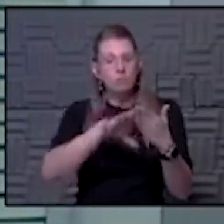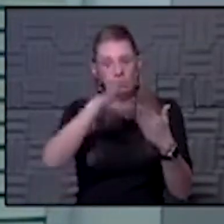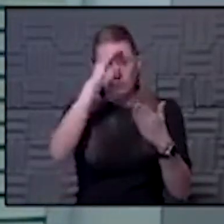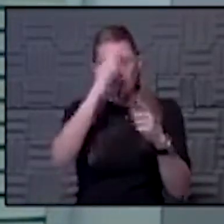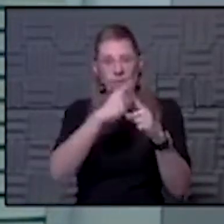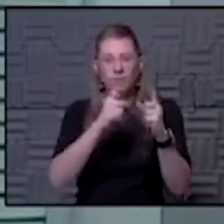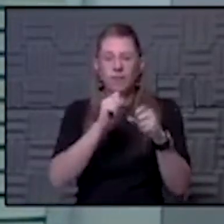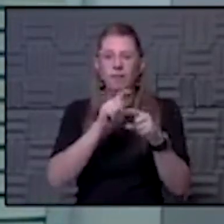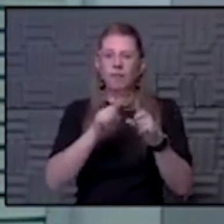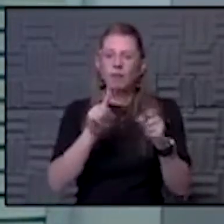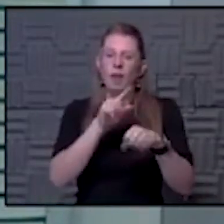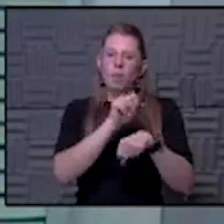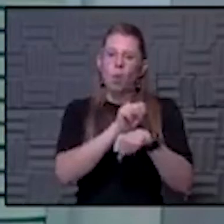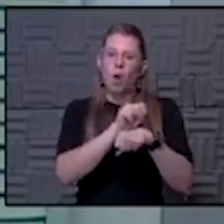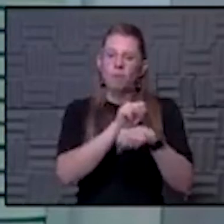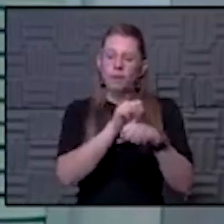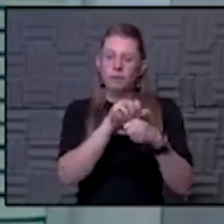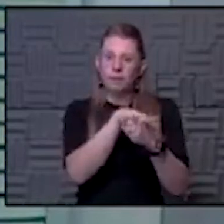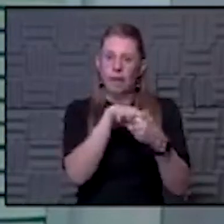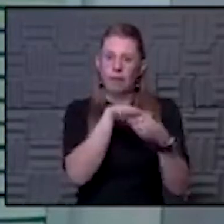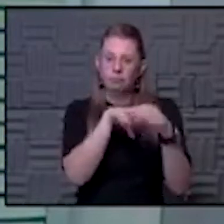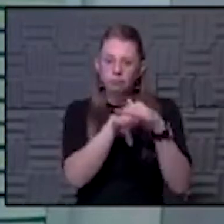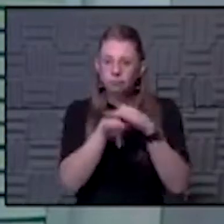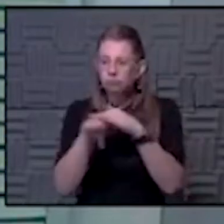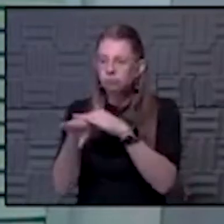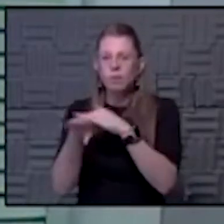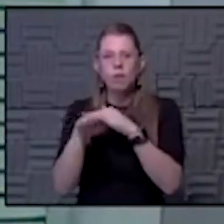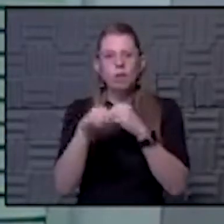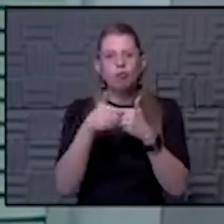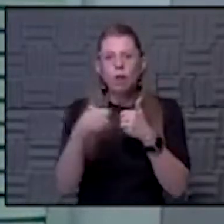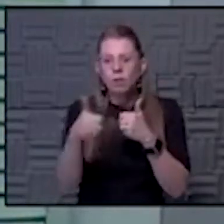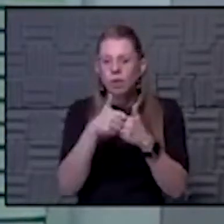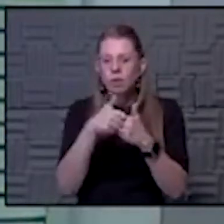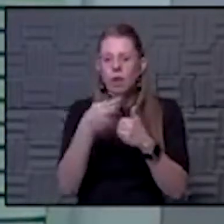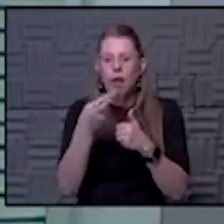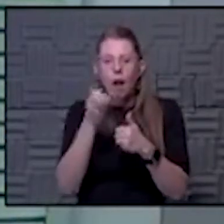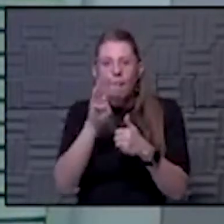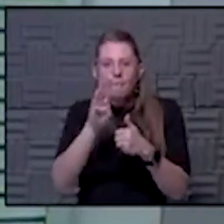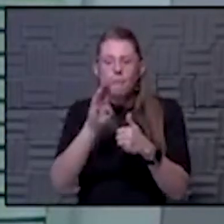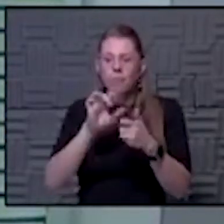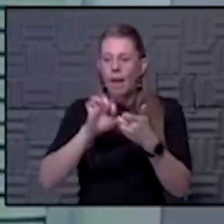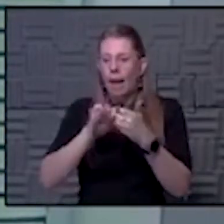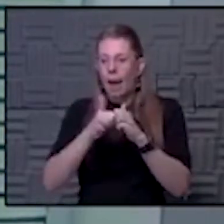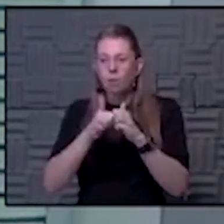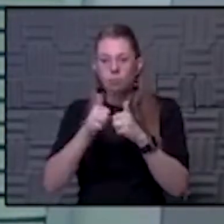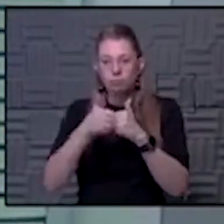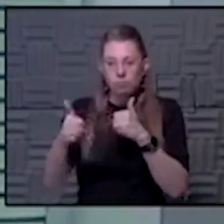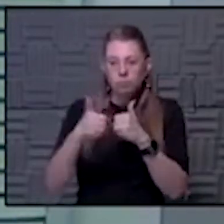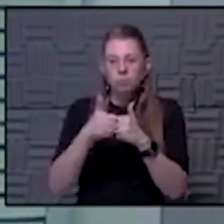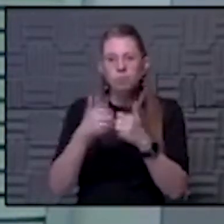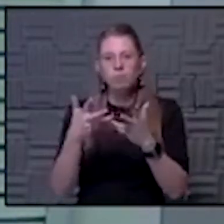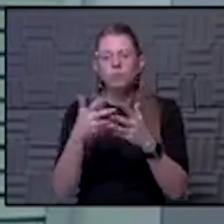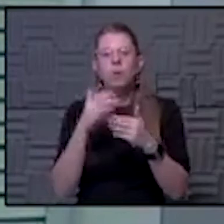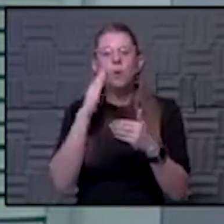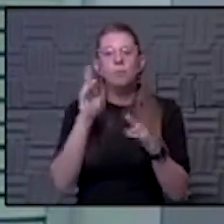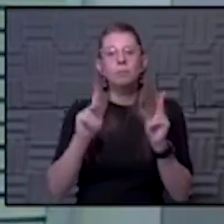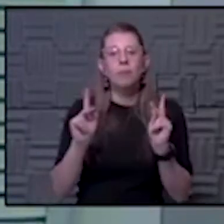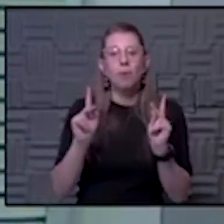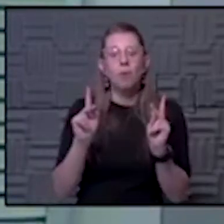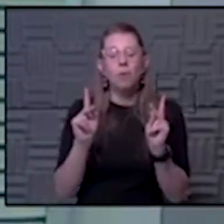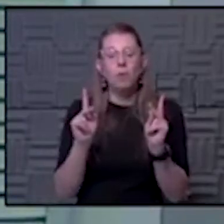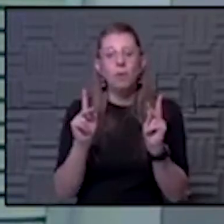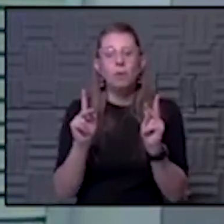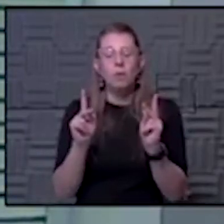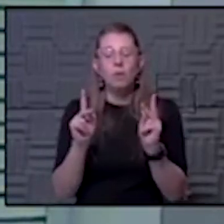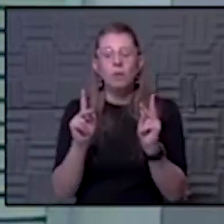employment settings, different kinds of transportation hubs and modes, because we know that people